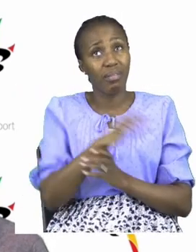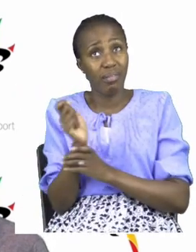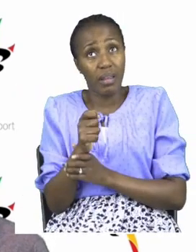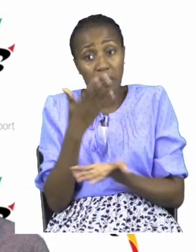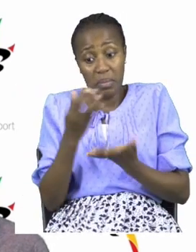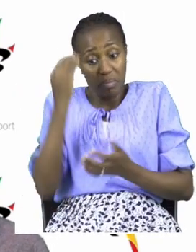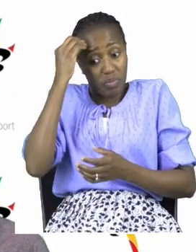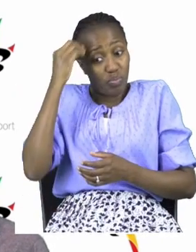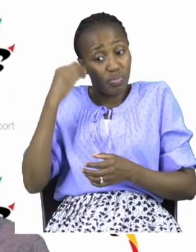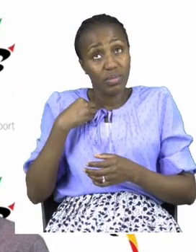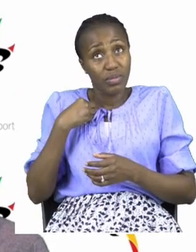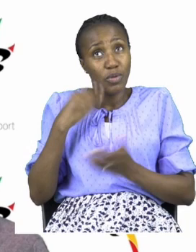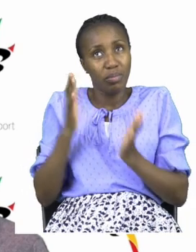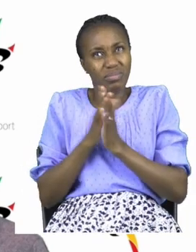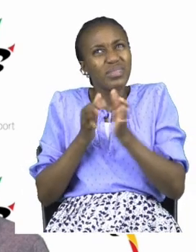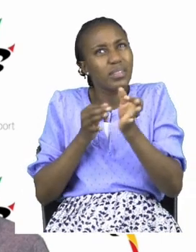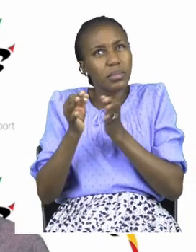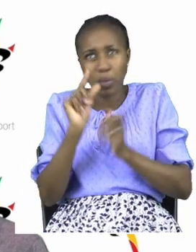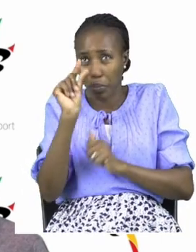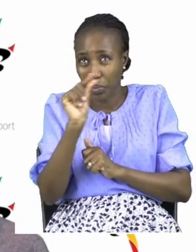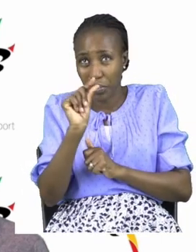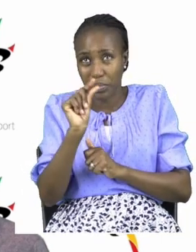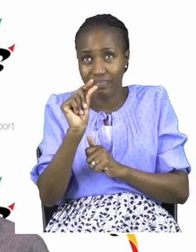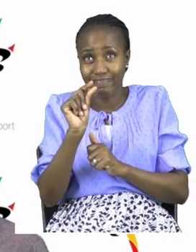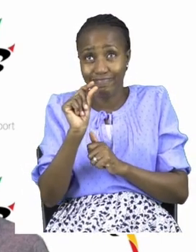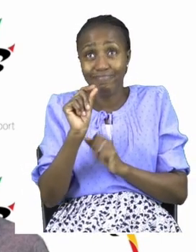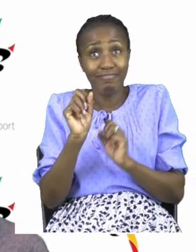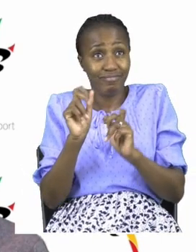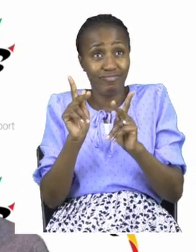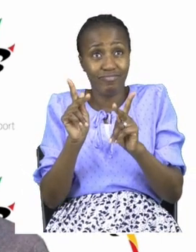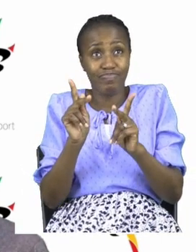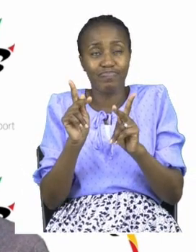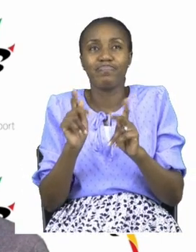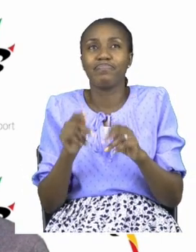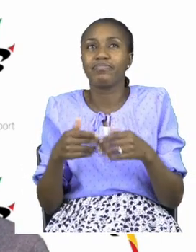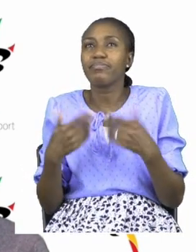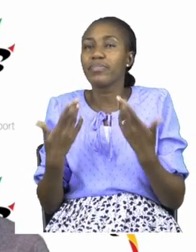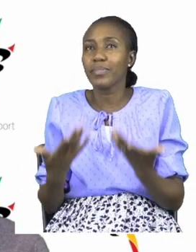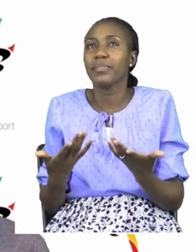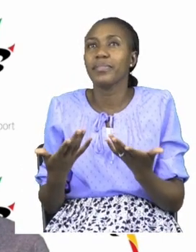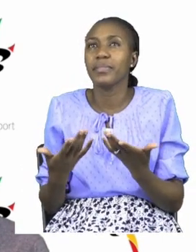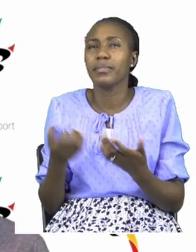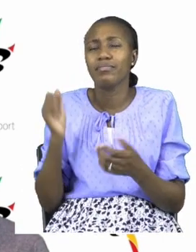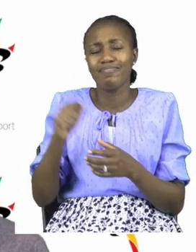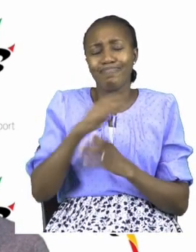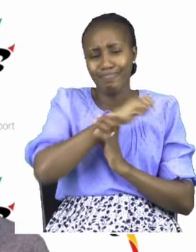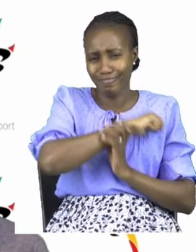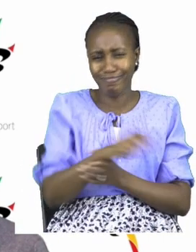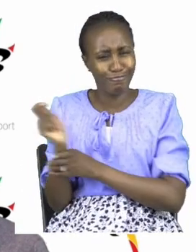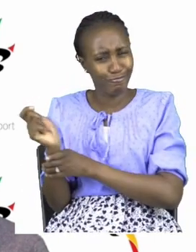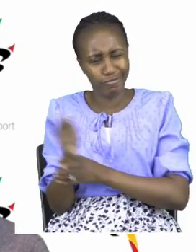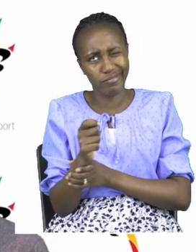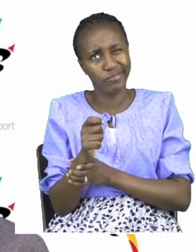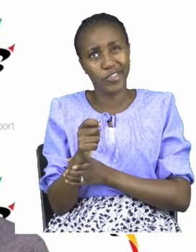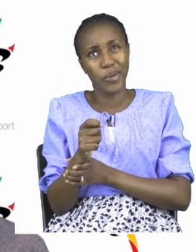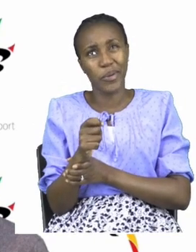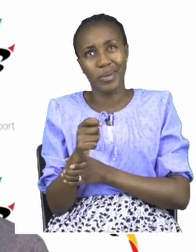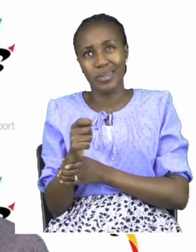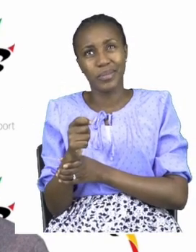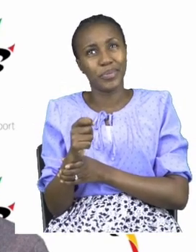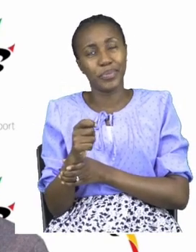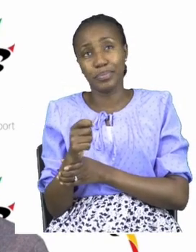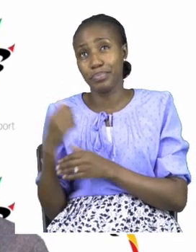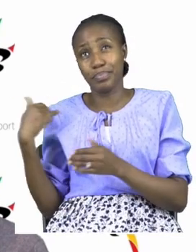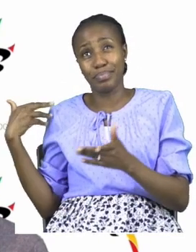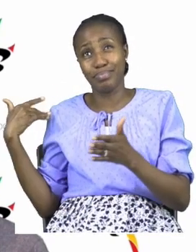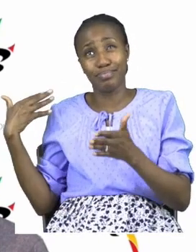the history of tennis in Namibia up to this point. Yeah, tennis has been played in Namibia